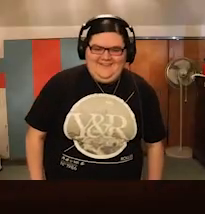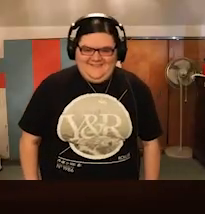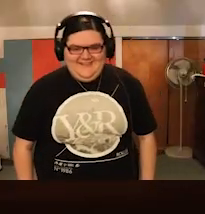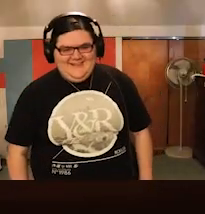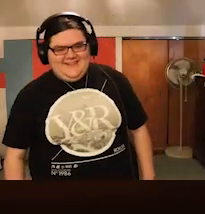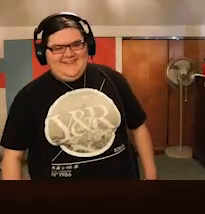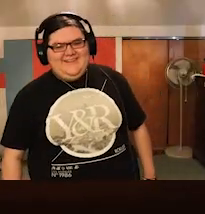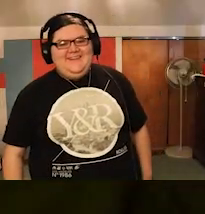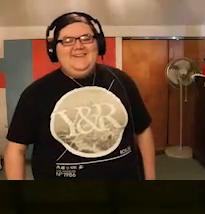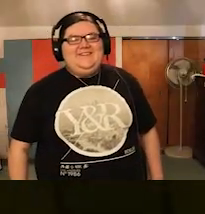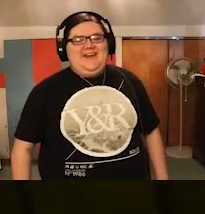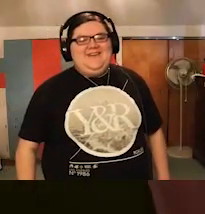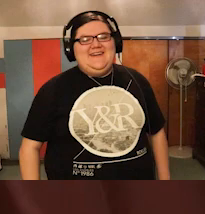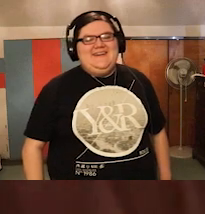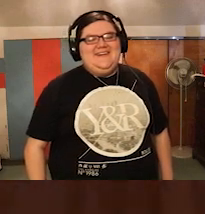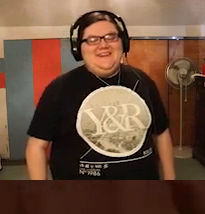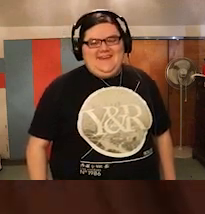not!